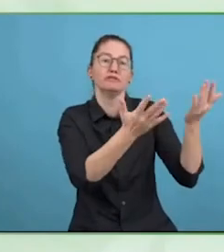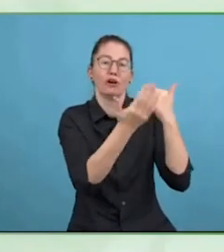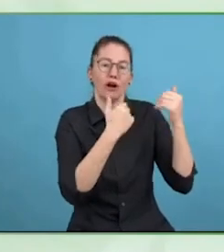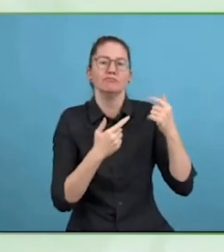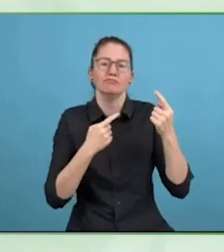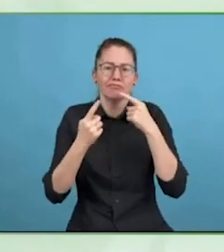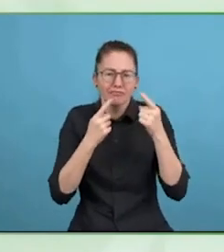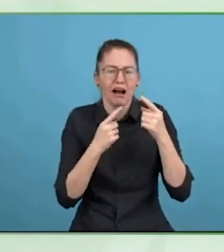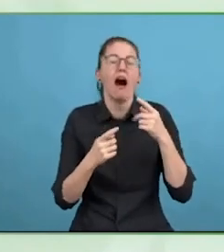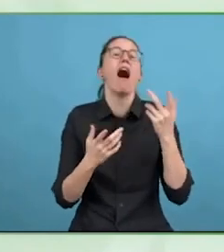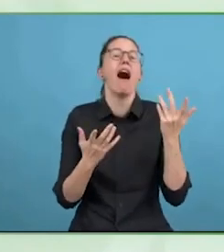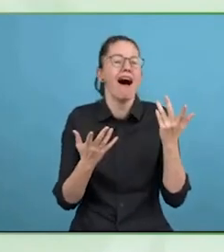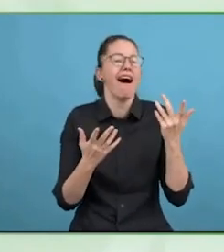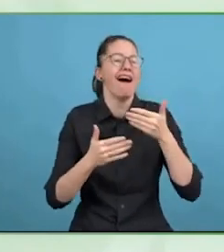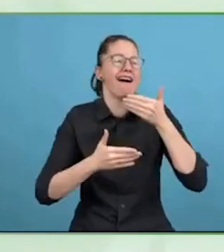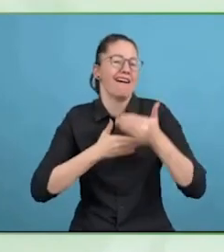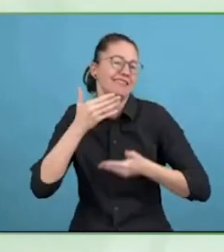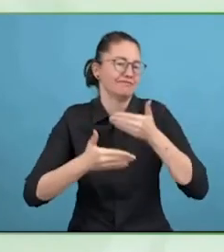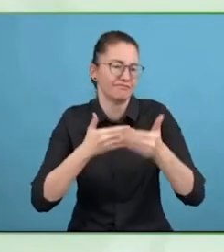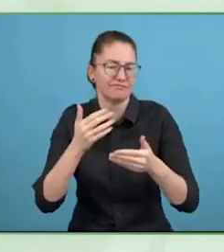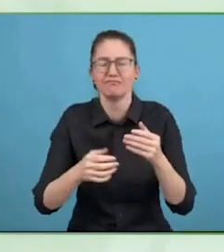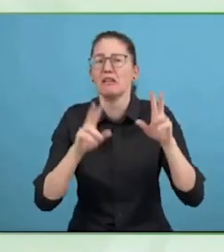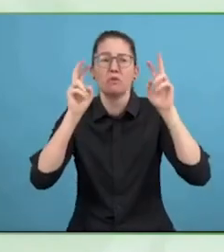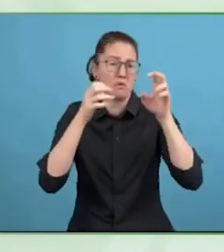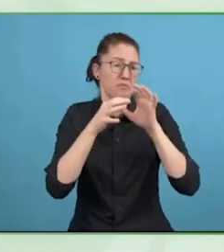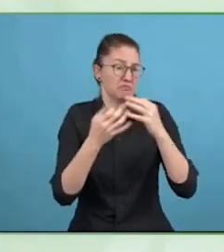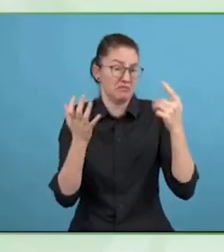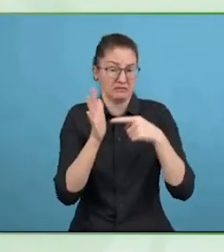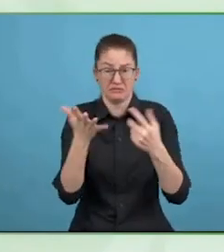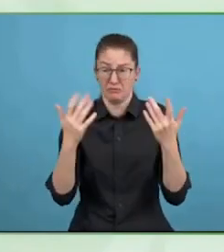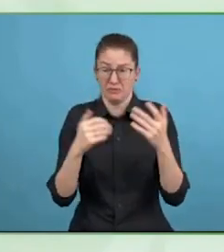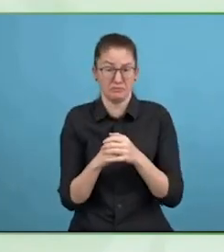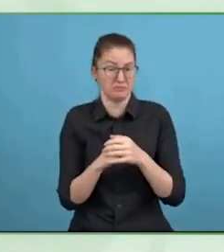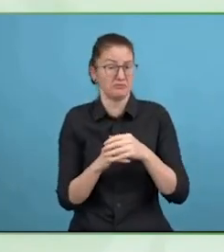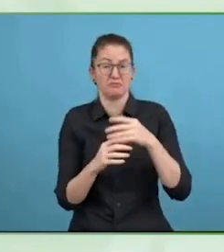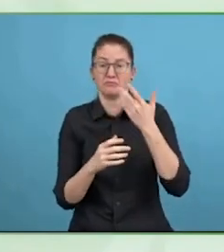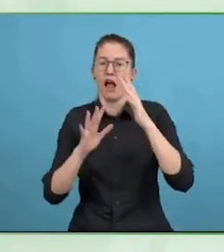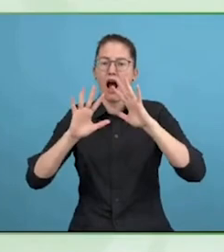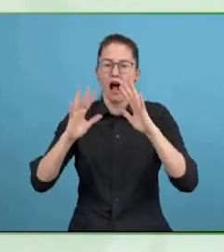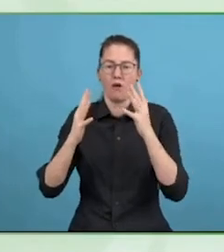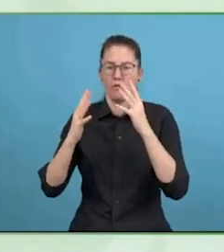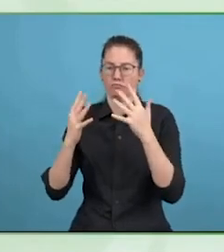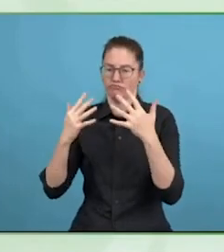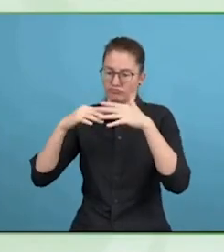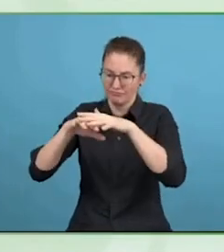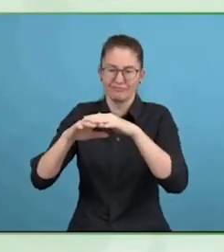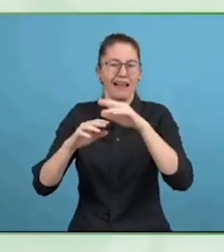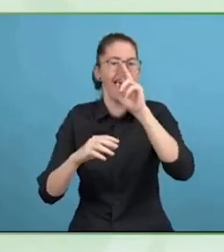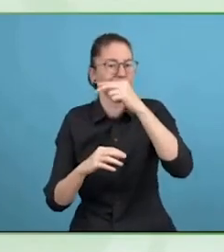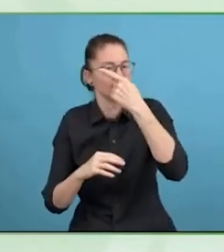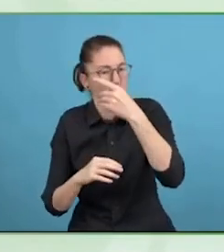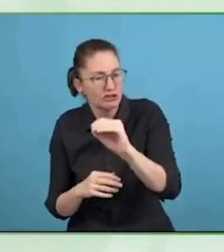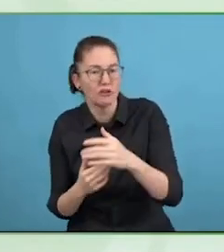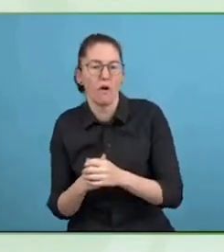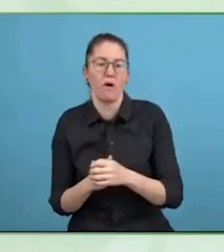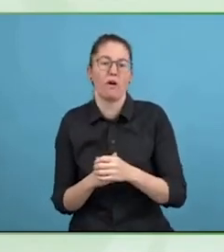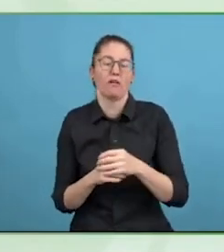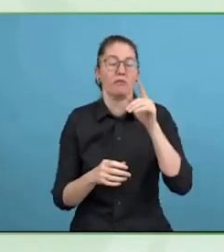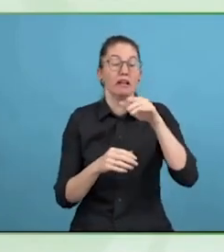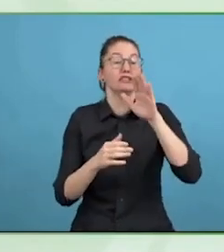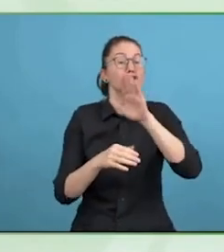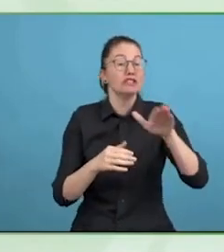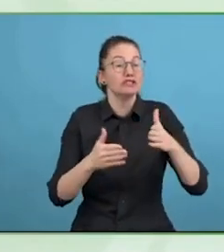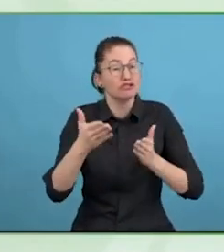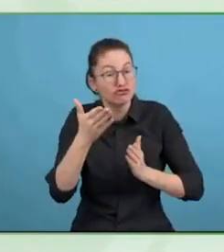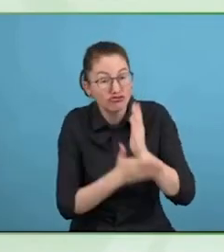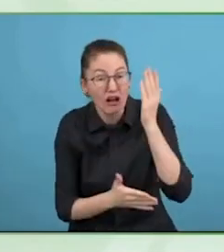them. How did that work? So the first step for empowerment, in my view, is to have